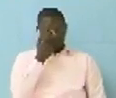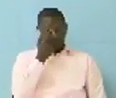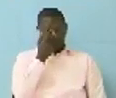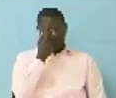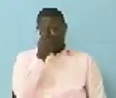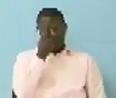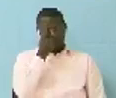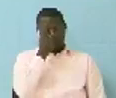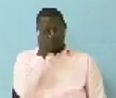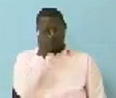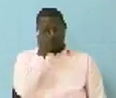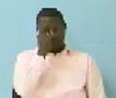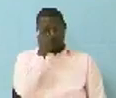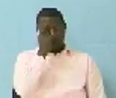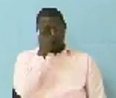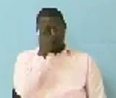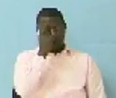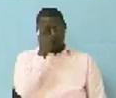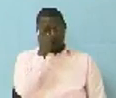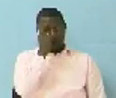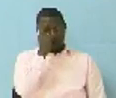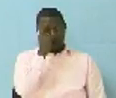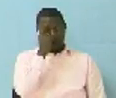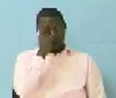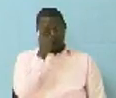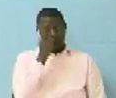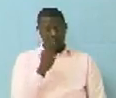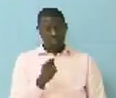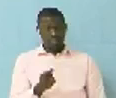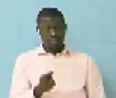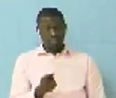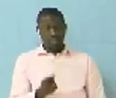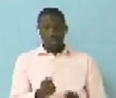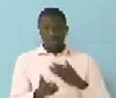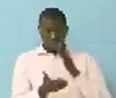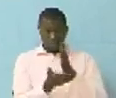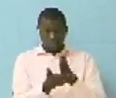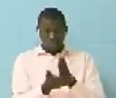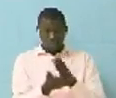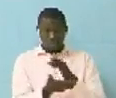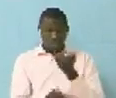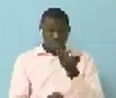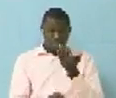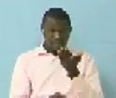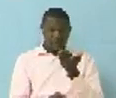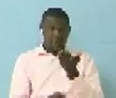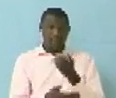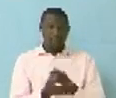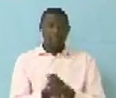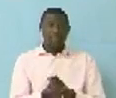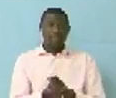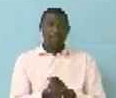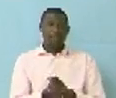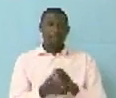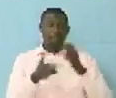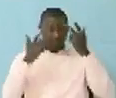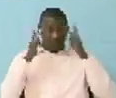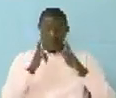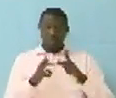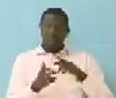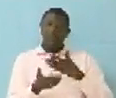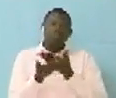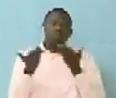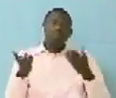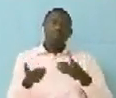yela doko ka la tala nyame. That is true, isn't it? Wala mtonyadi. Council, this is why me and you will be going front and